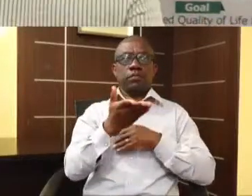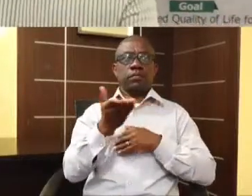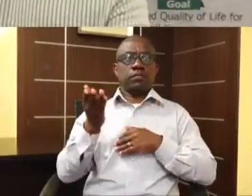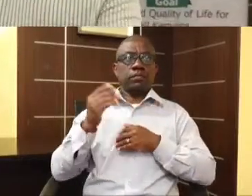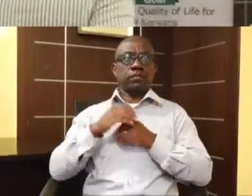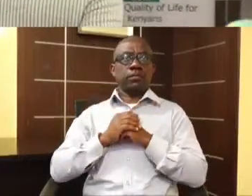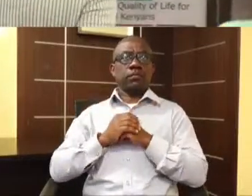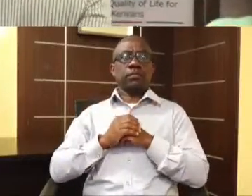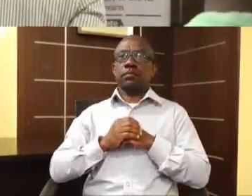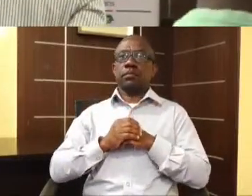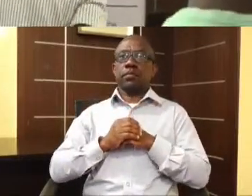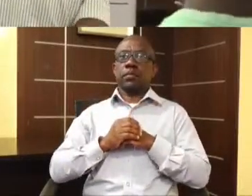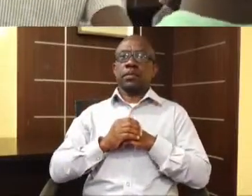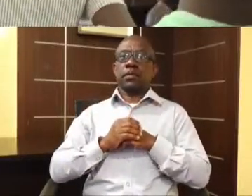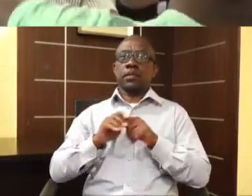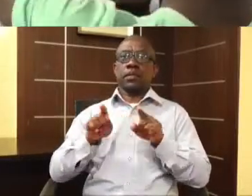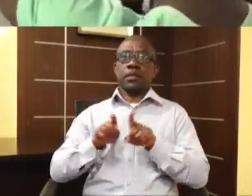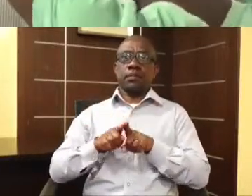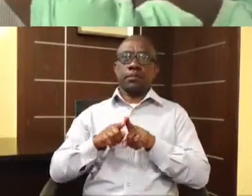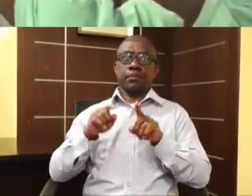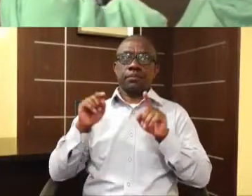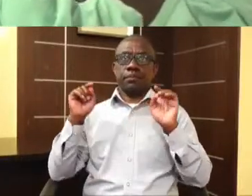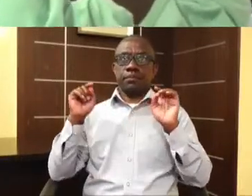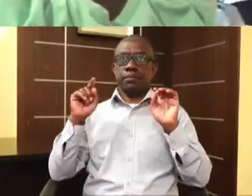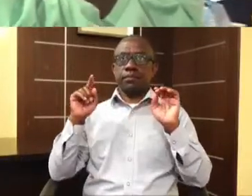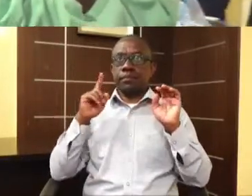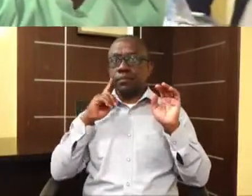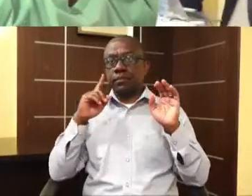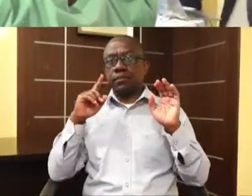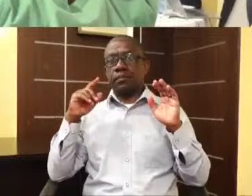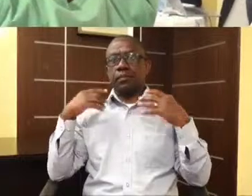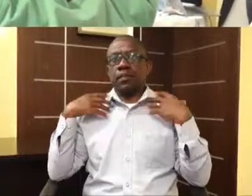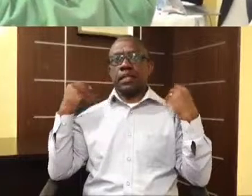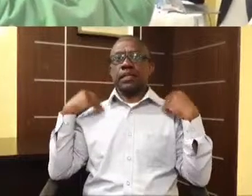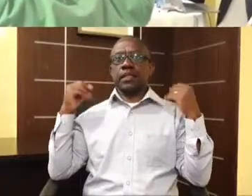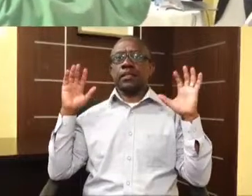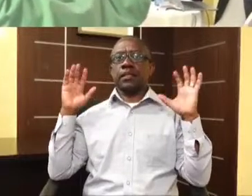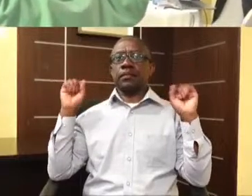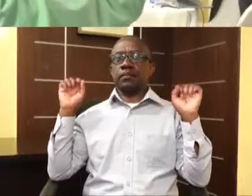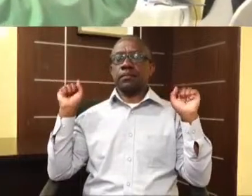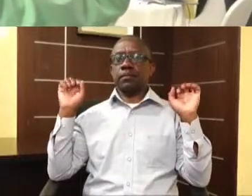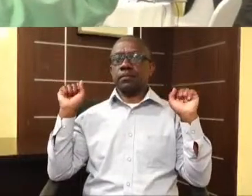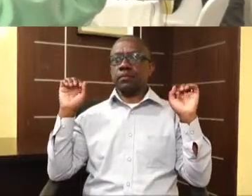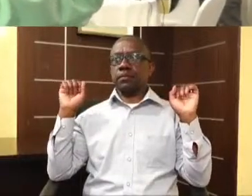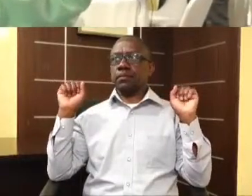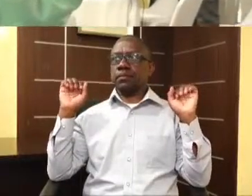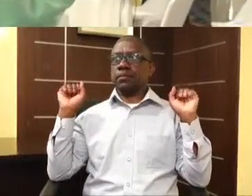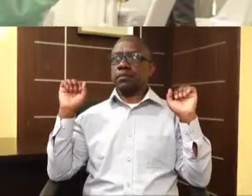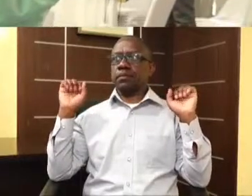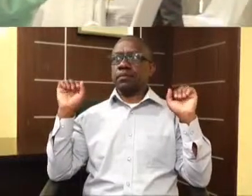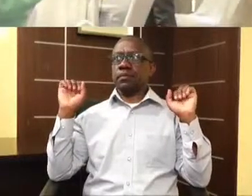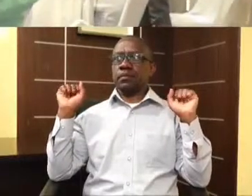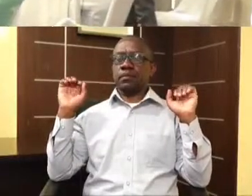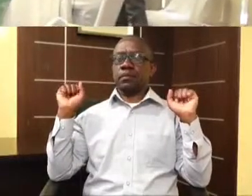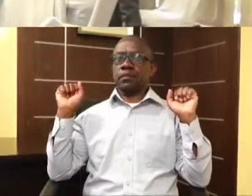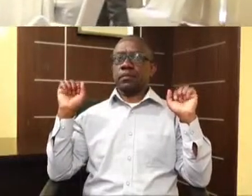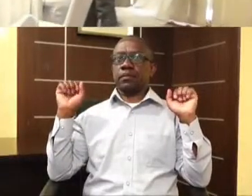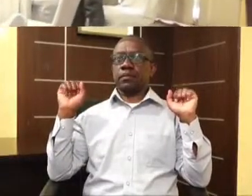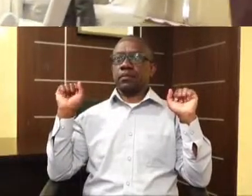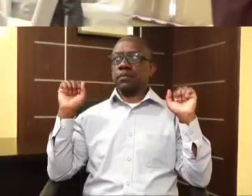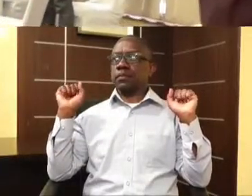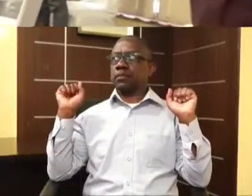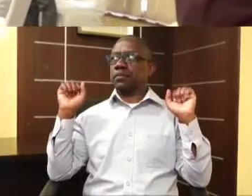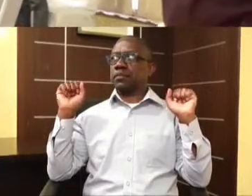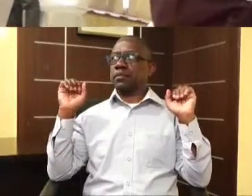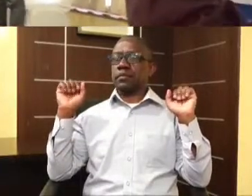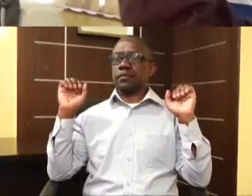We call heavens. They're calling heavens. They're not calling them nicely. Yes, we